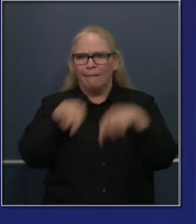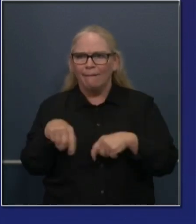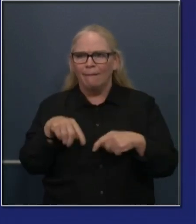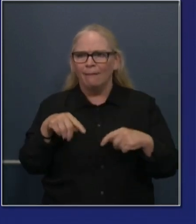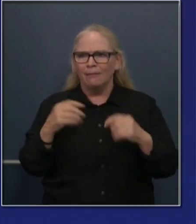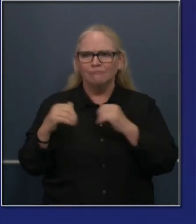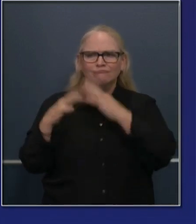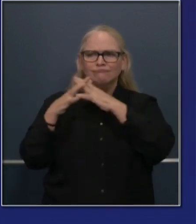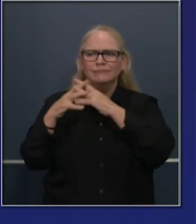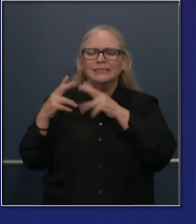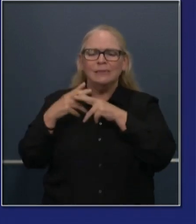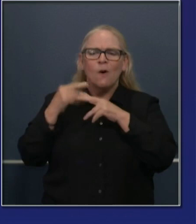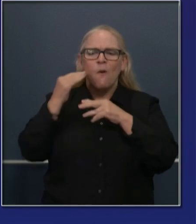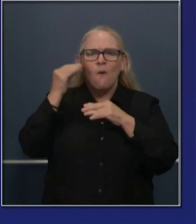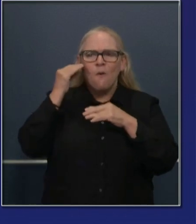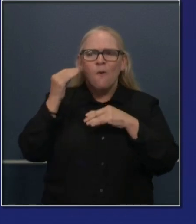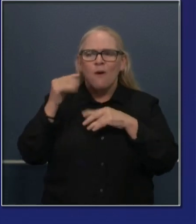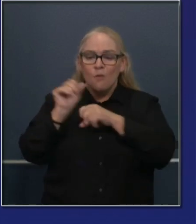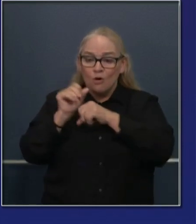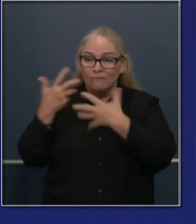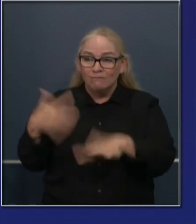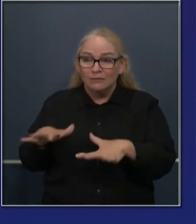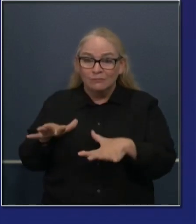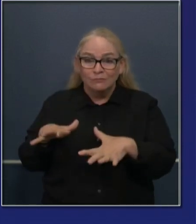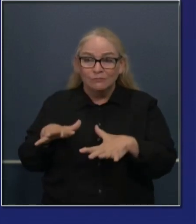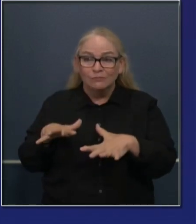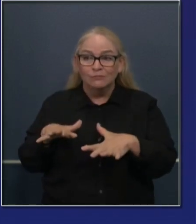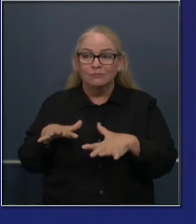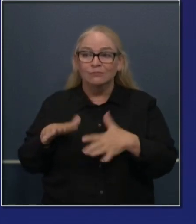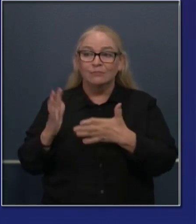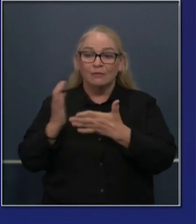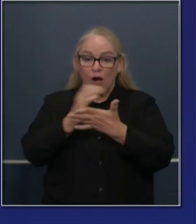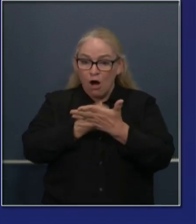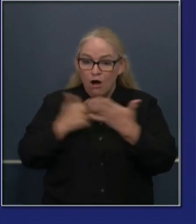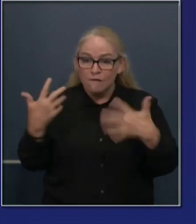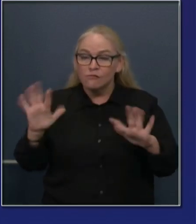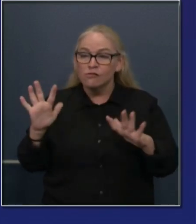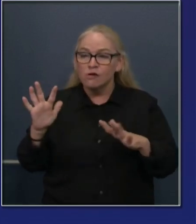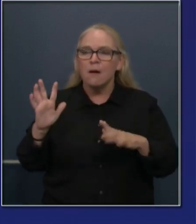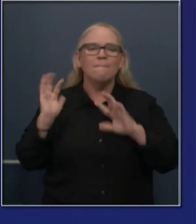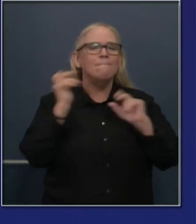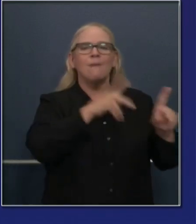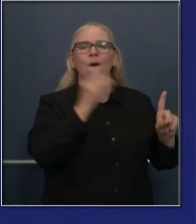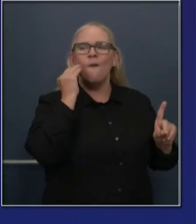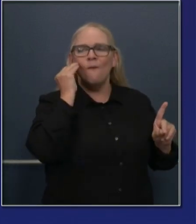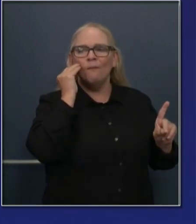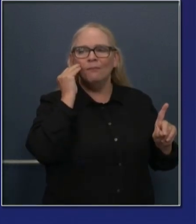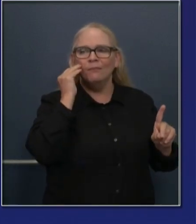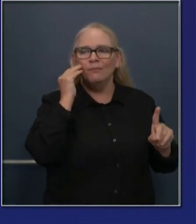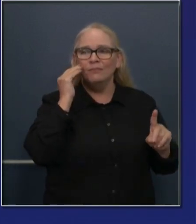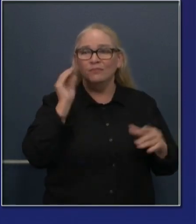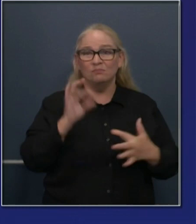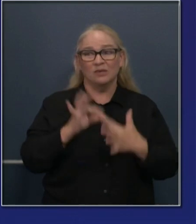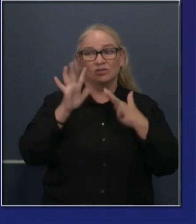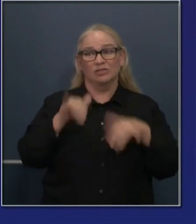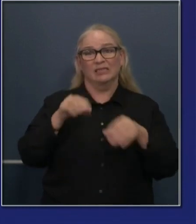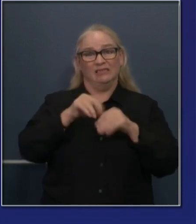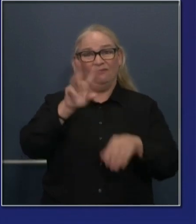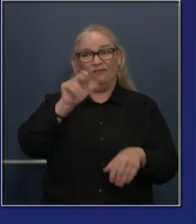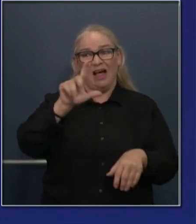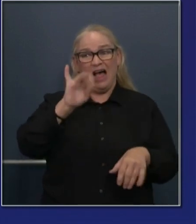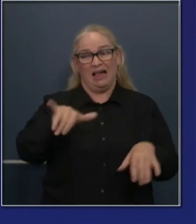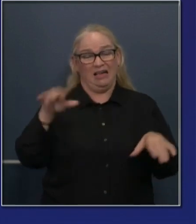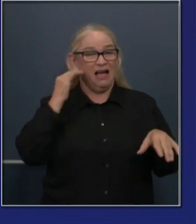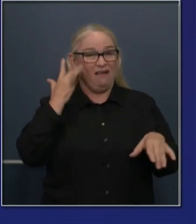seasonal workforce. Done a lot down in Monterey, increasingly now not just on the California Central Coast, but now in